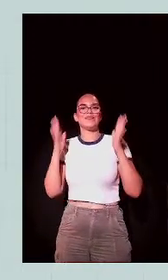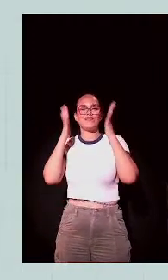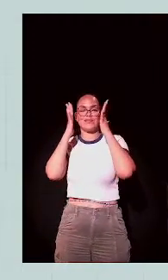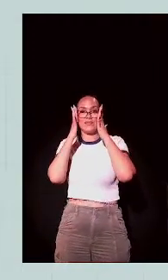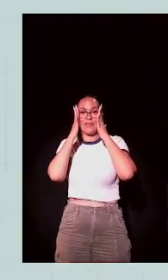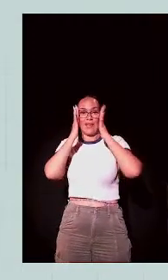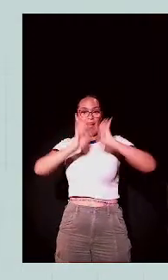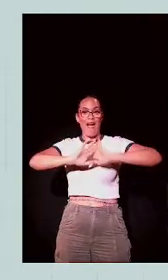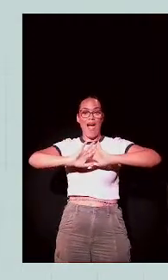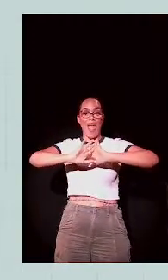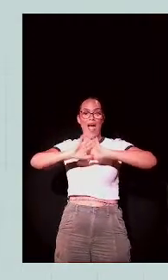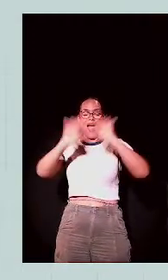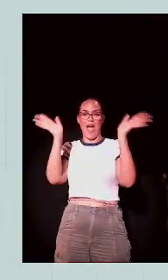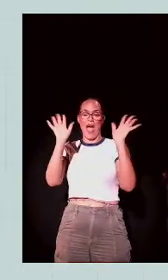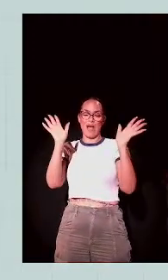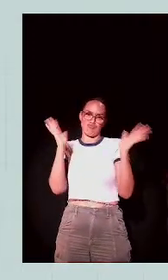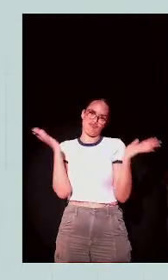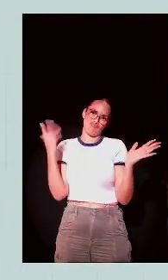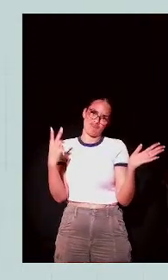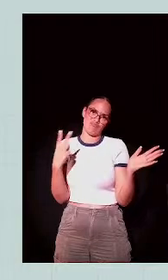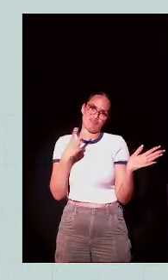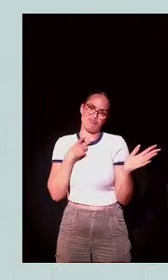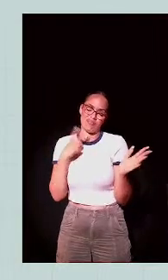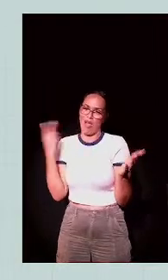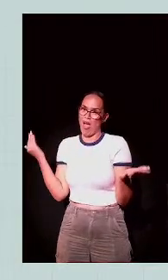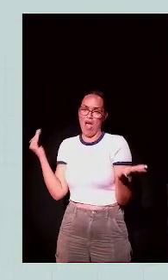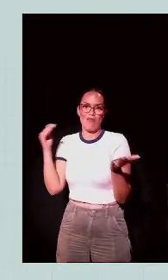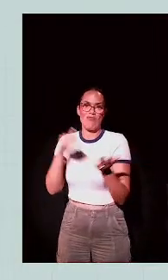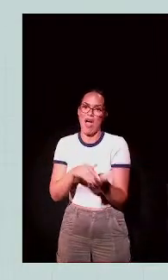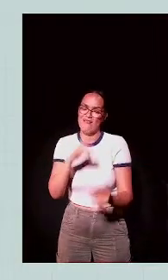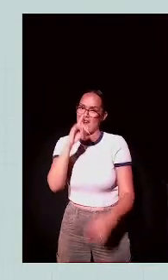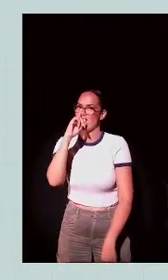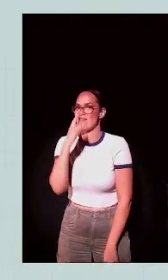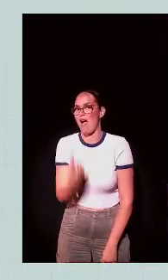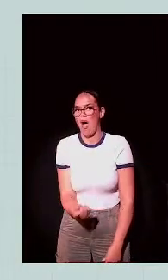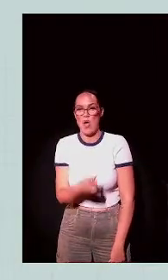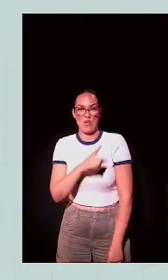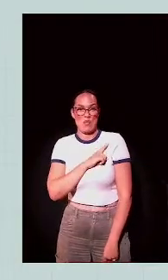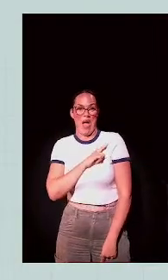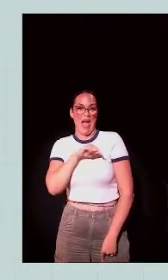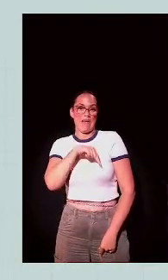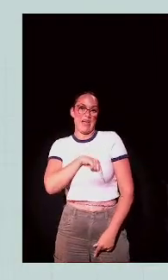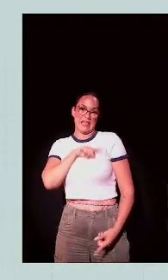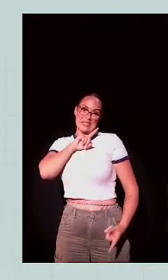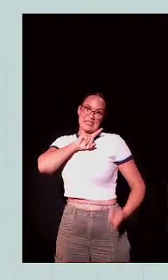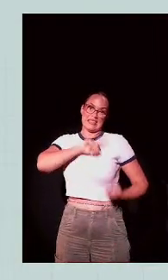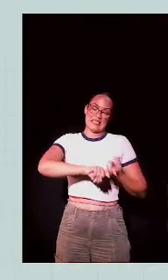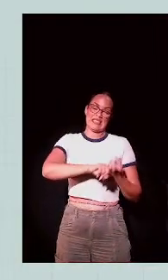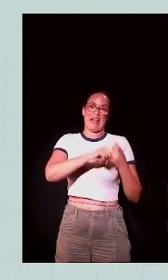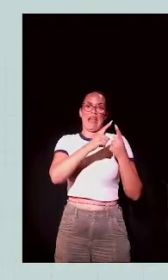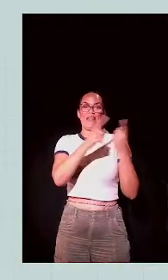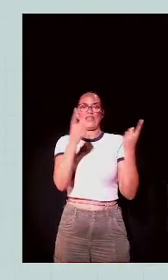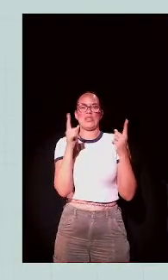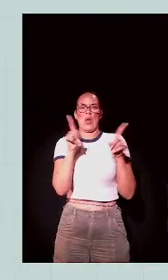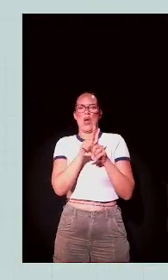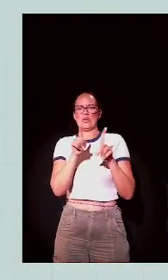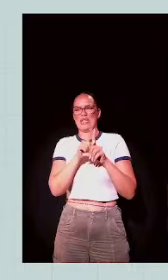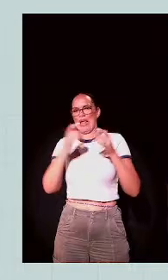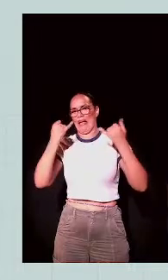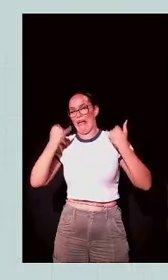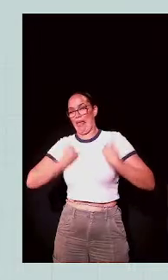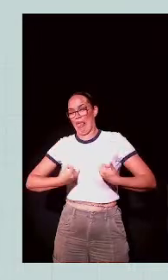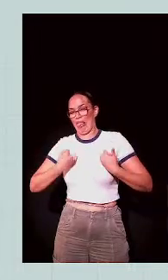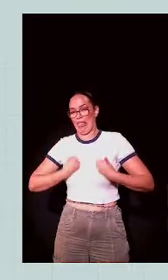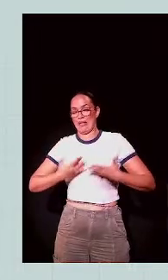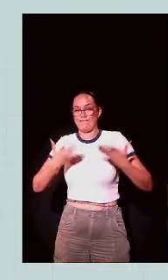Hi everyone, sorry I can't be with you tonight. A combination of it being welcome week for my university and a bit of illness means that I'm sadly in